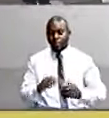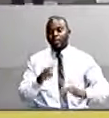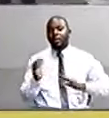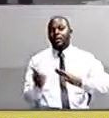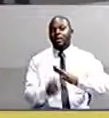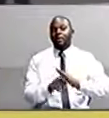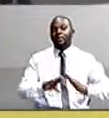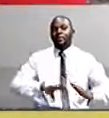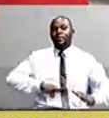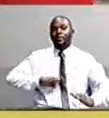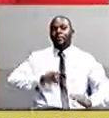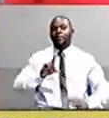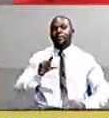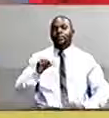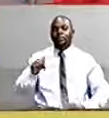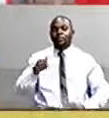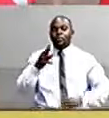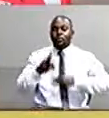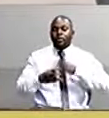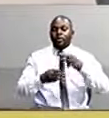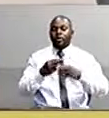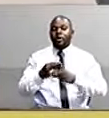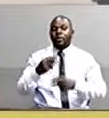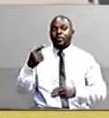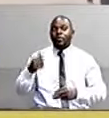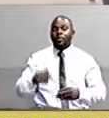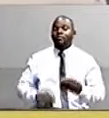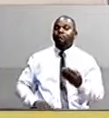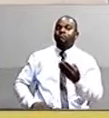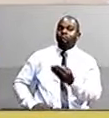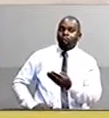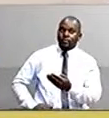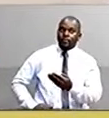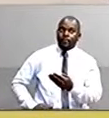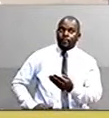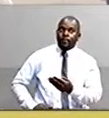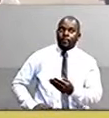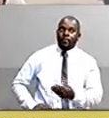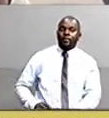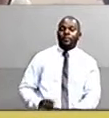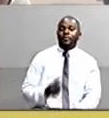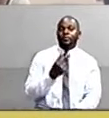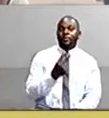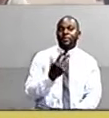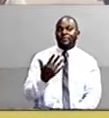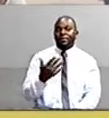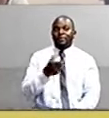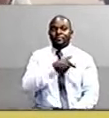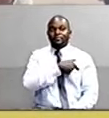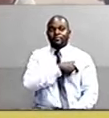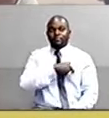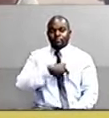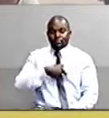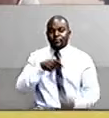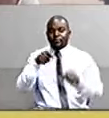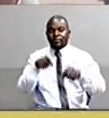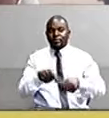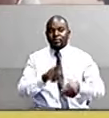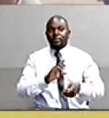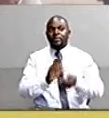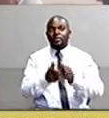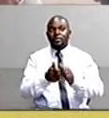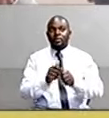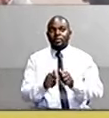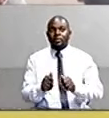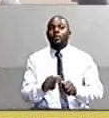Under-17 World Cup qualifier. So we have 25 delegations for this match, and we are ready